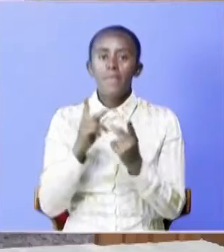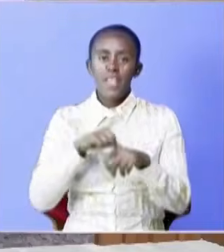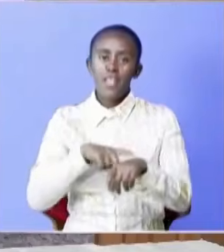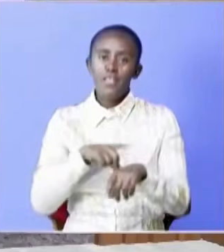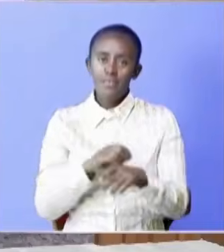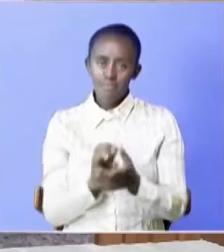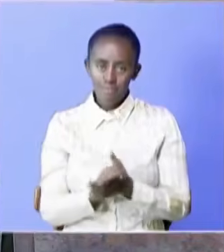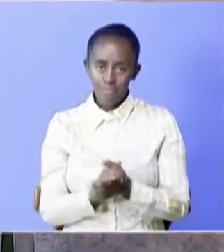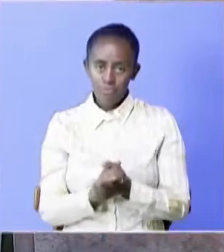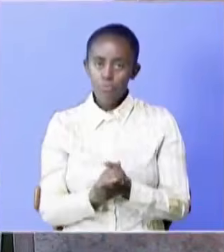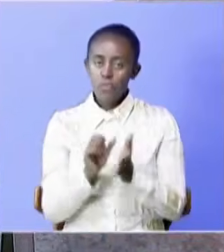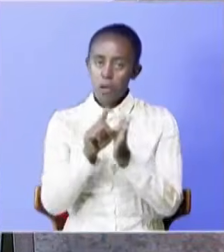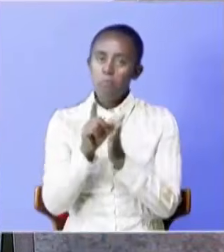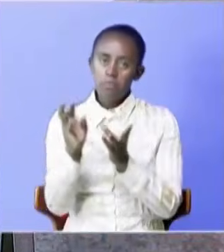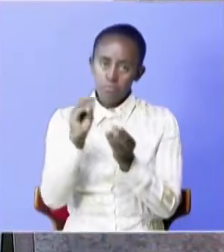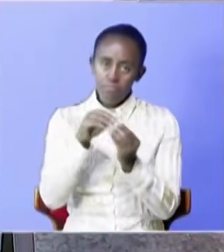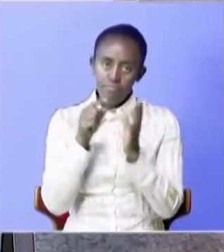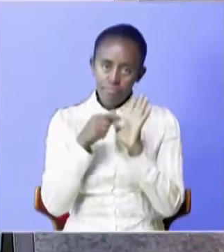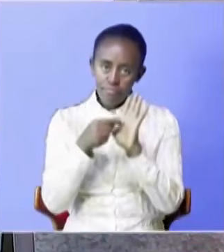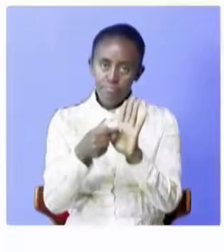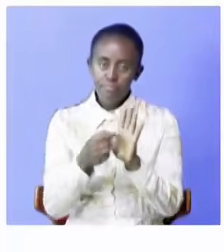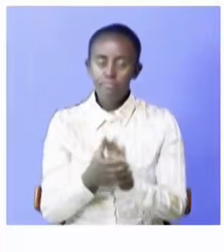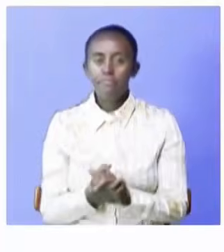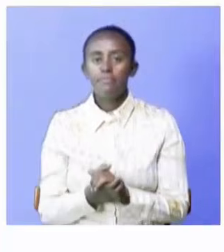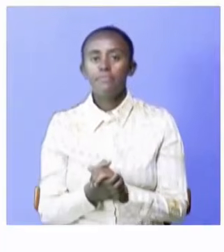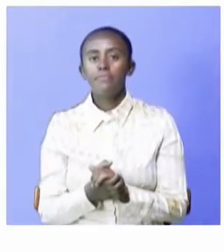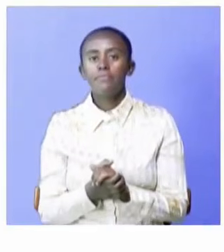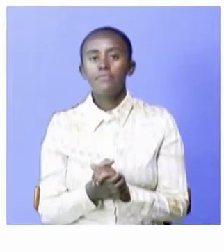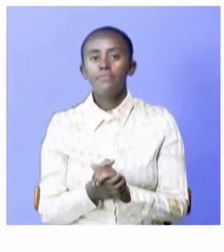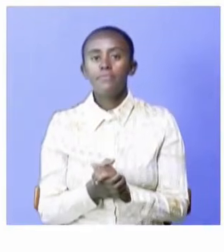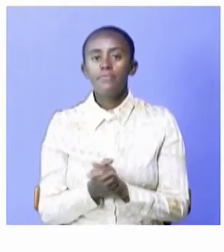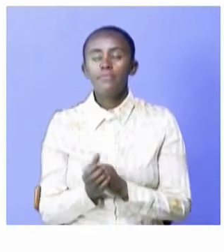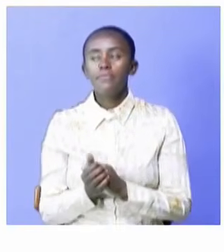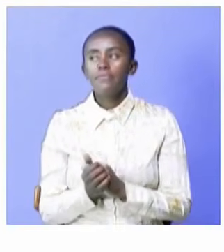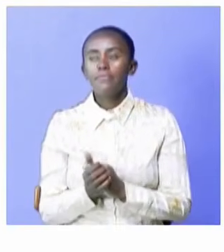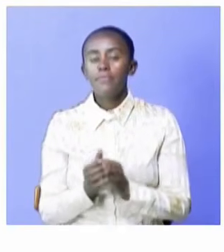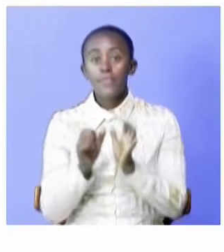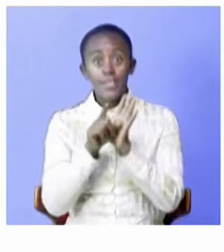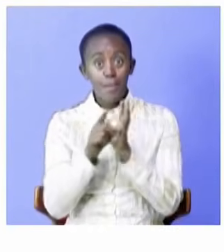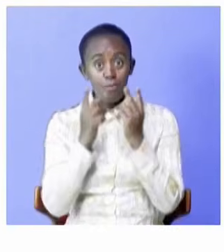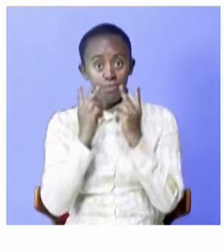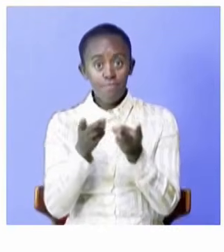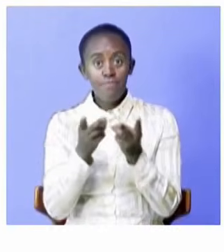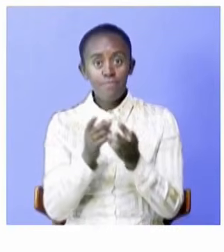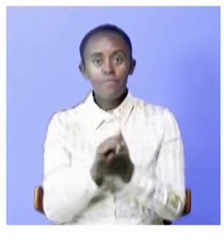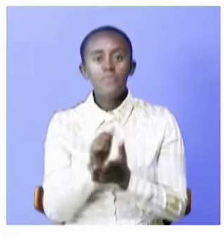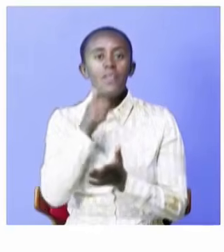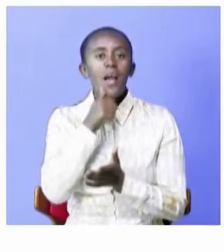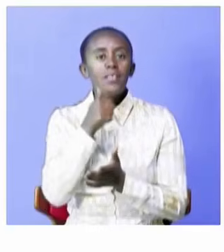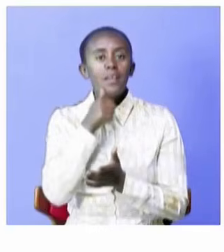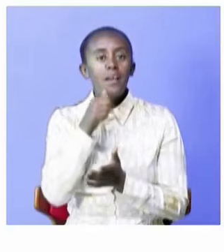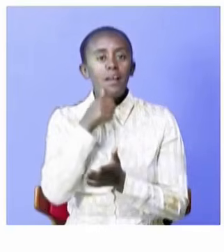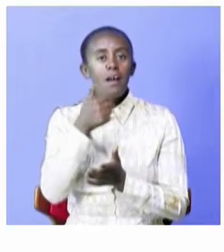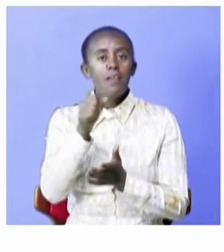give a few examples and see. For example, Aster